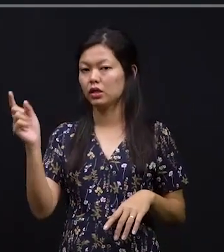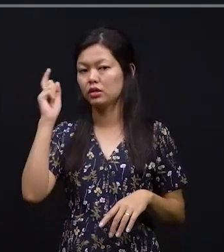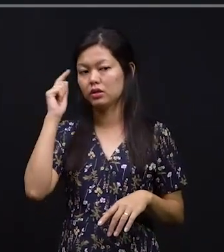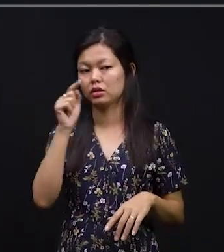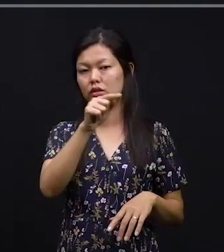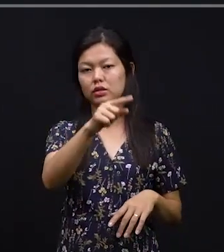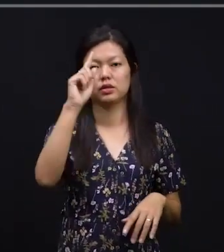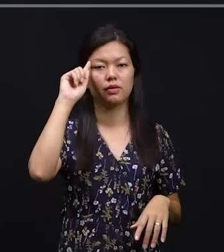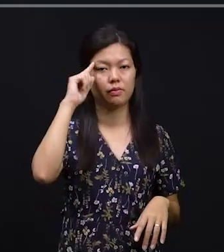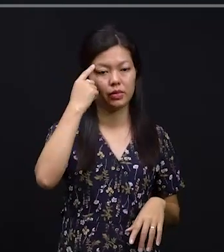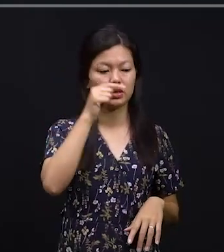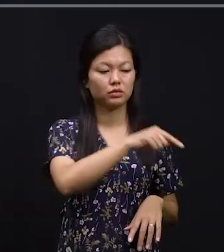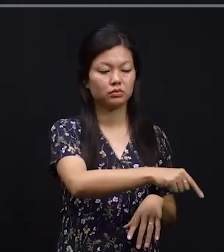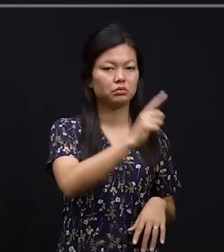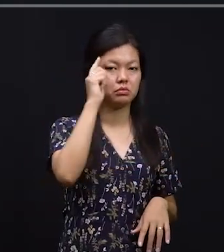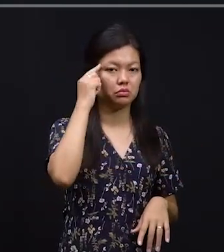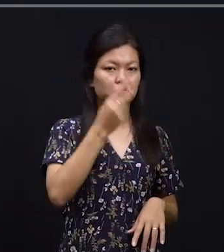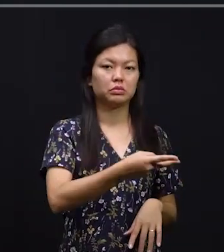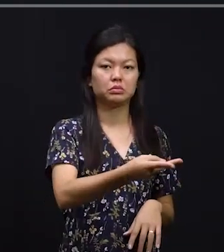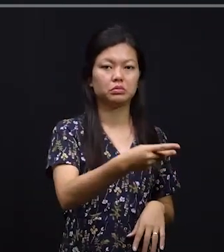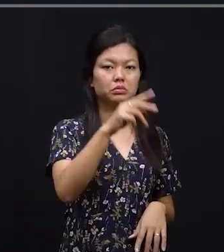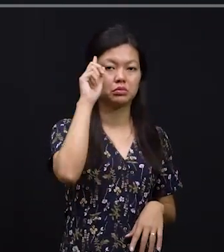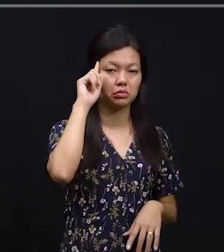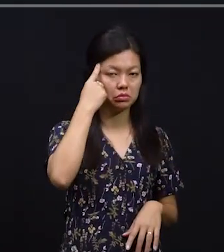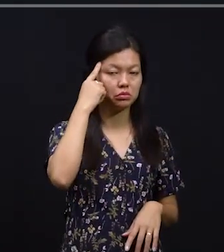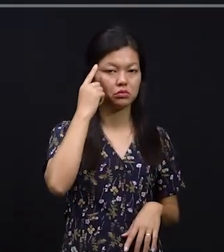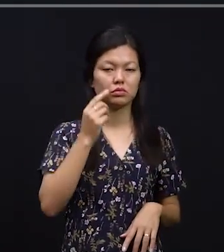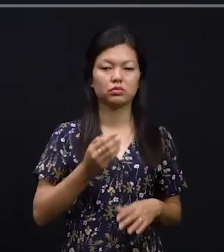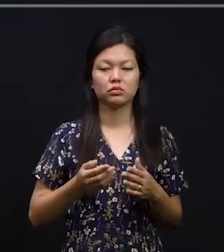his clerk earns only 15 shillings a week.